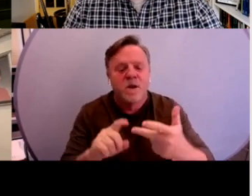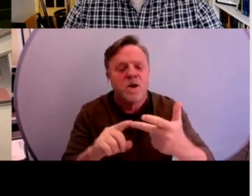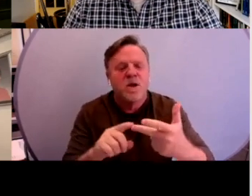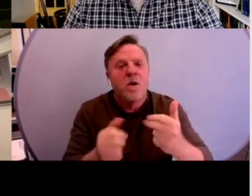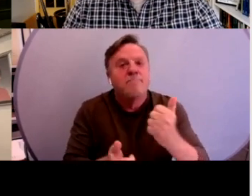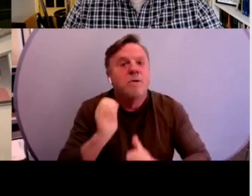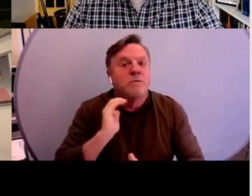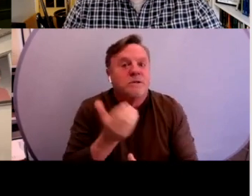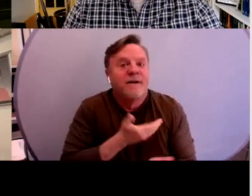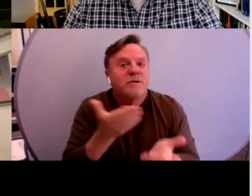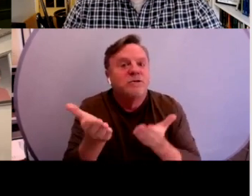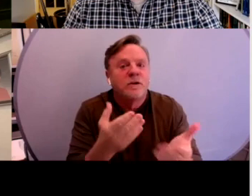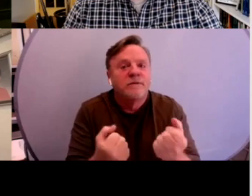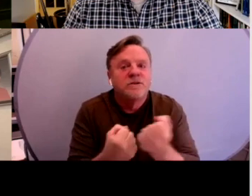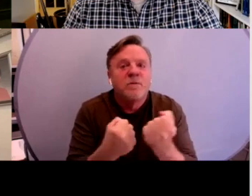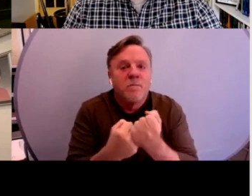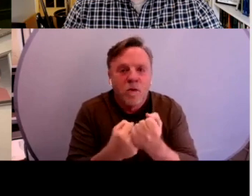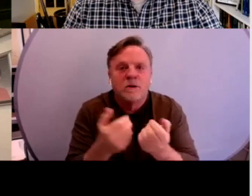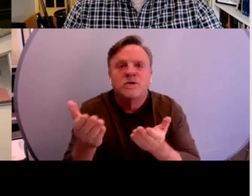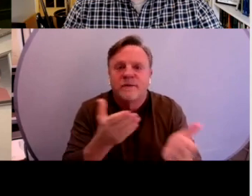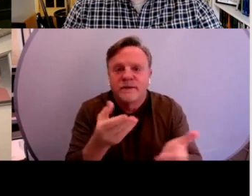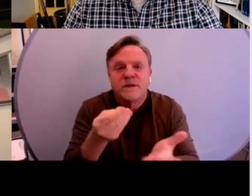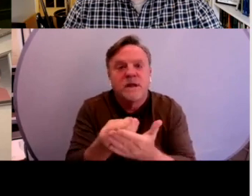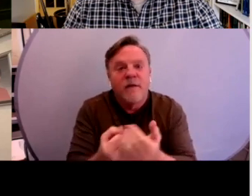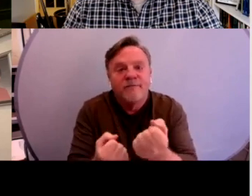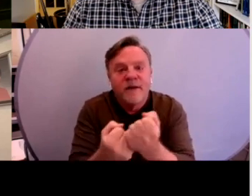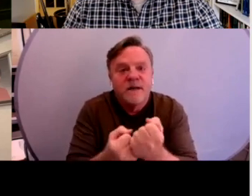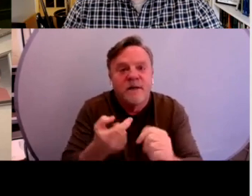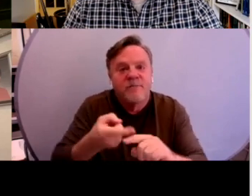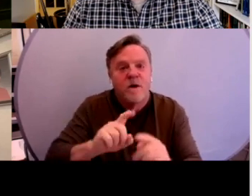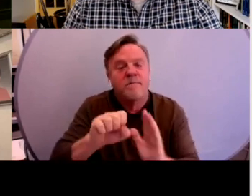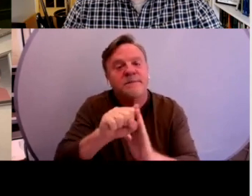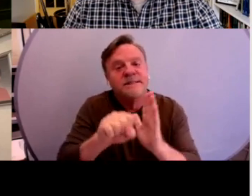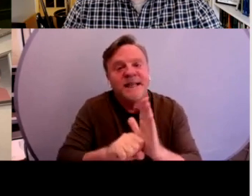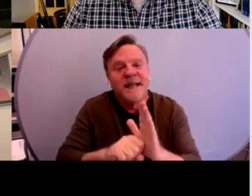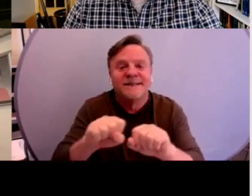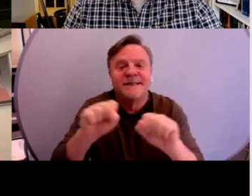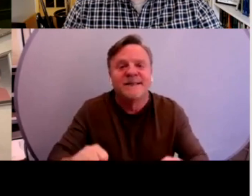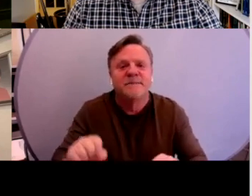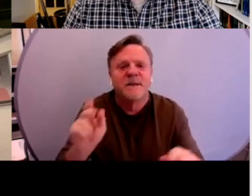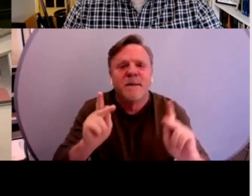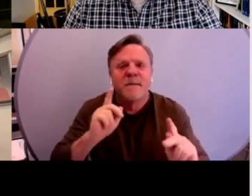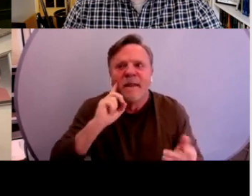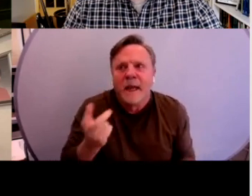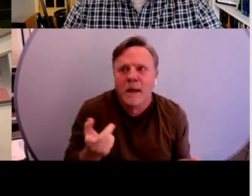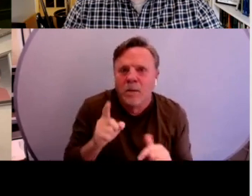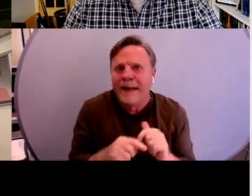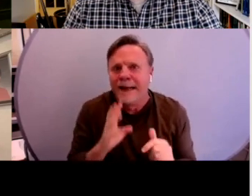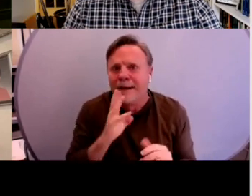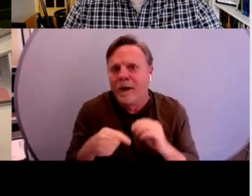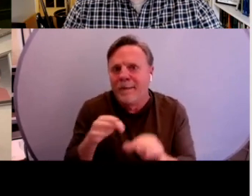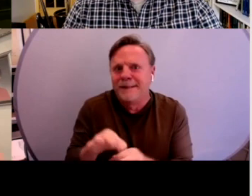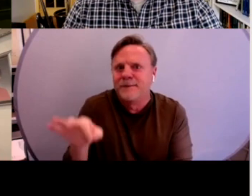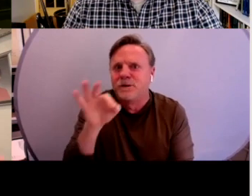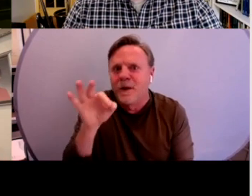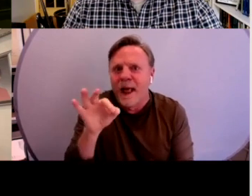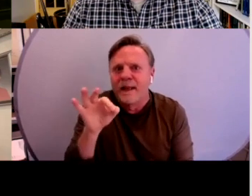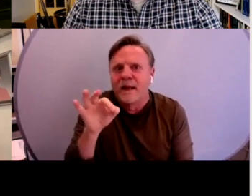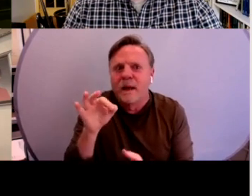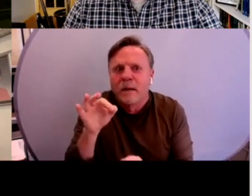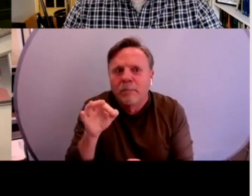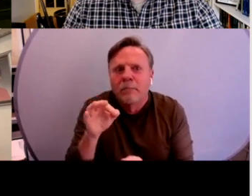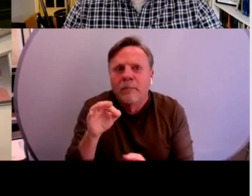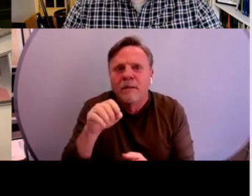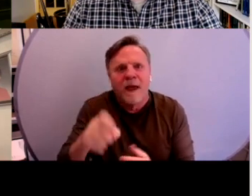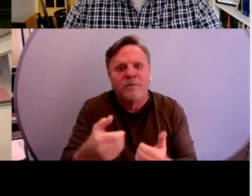our support services are funded by state systems, and people think, well, we can't talk about spirituality because the